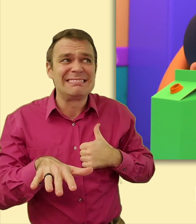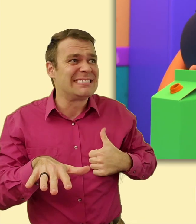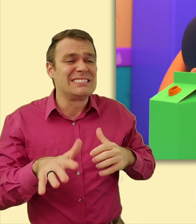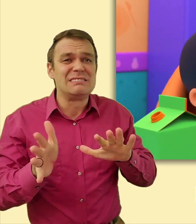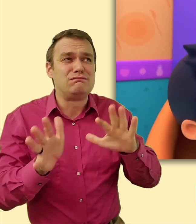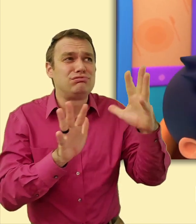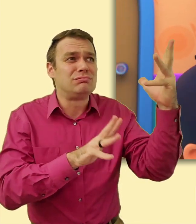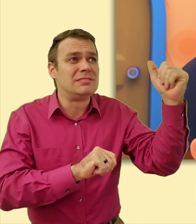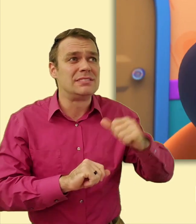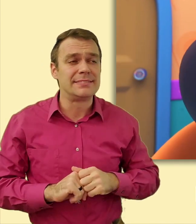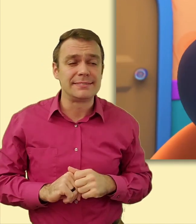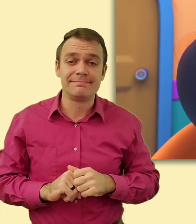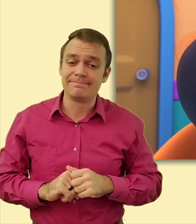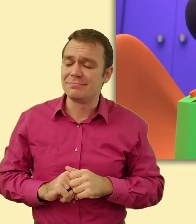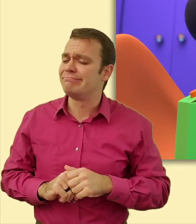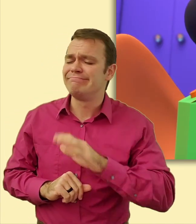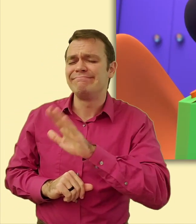the kitchen is a mess.